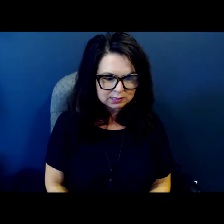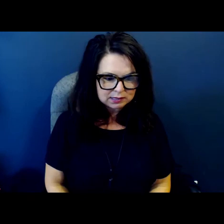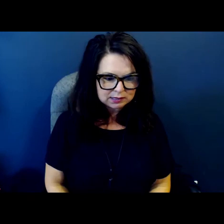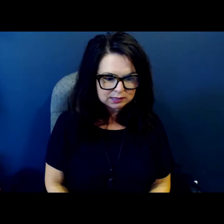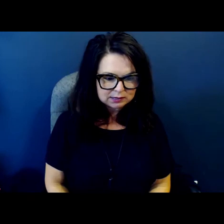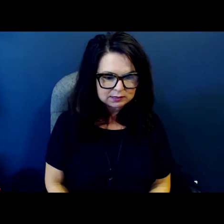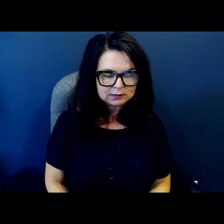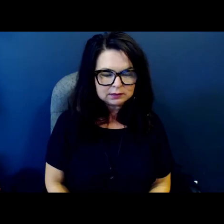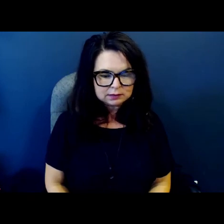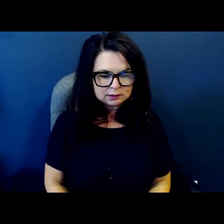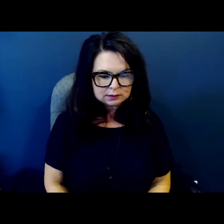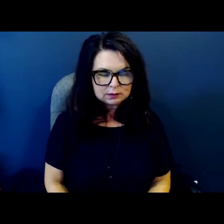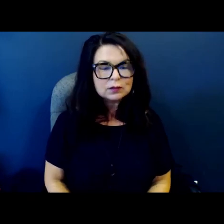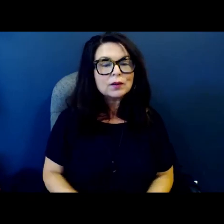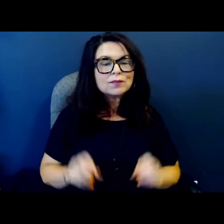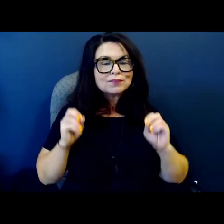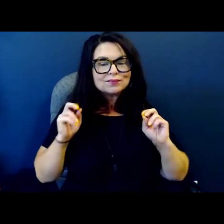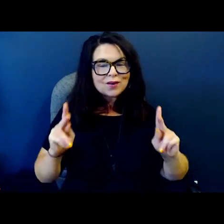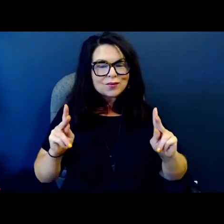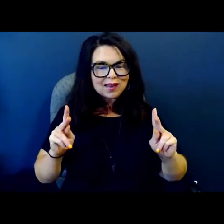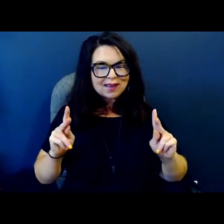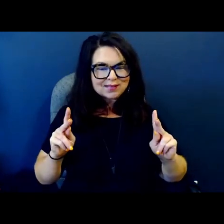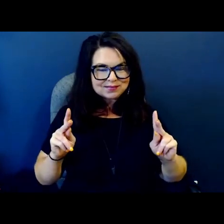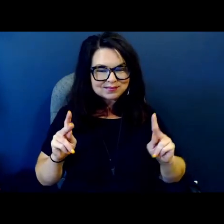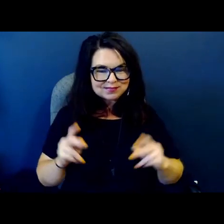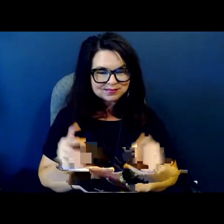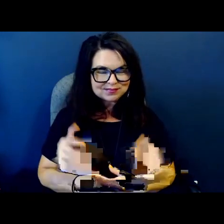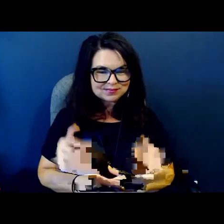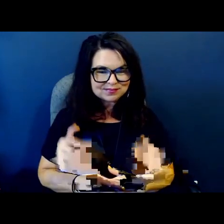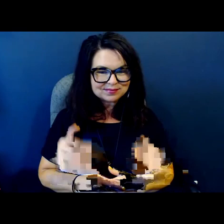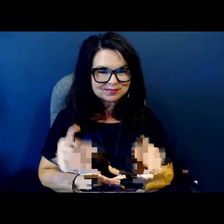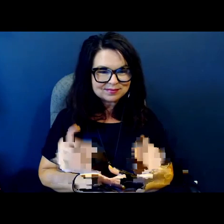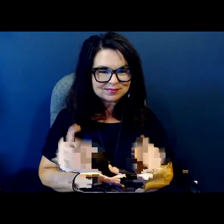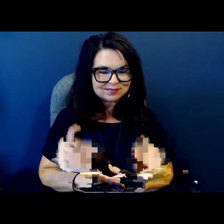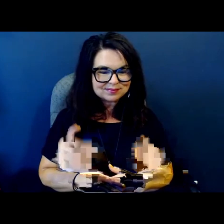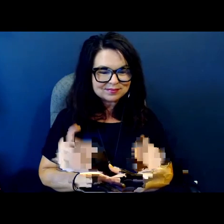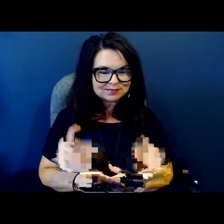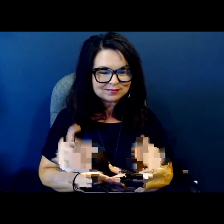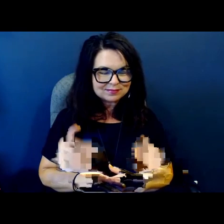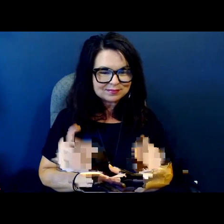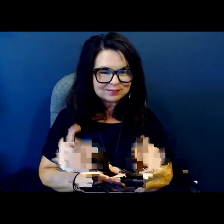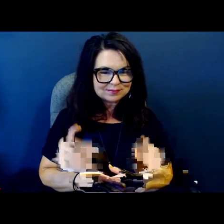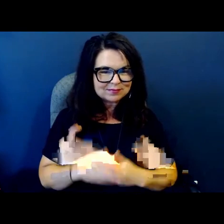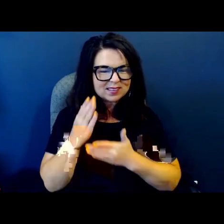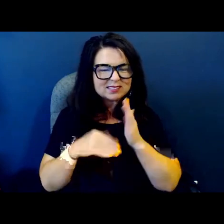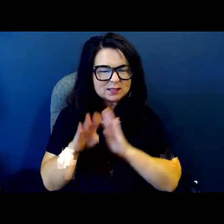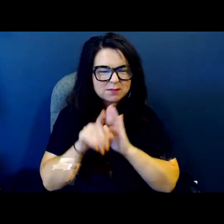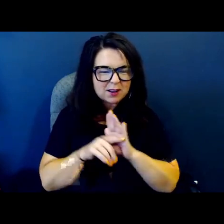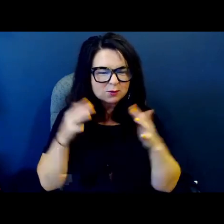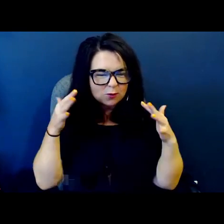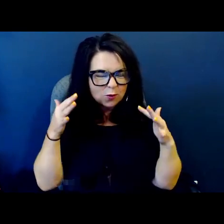Okay. All right, everyone. So Let's get after it. Cases are still going up. This sorry. virus has